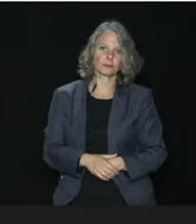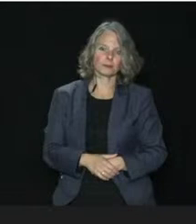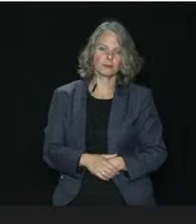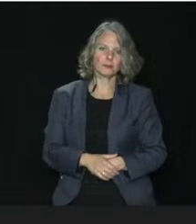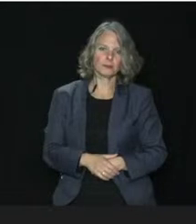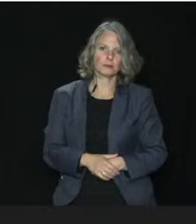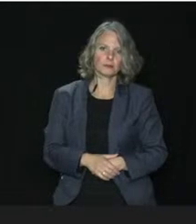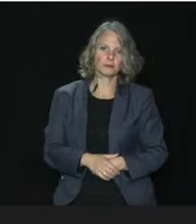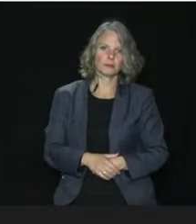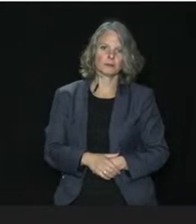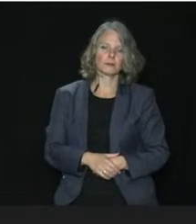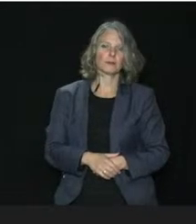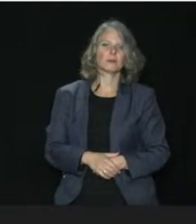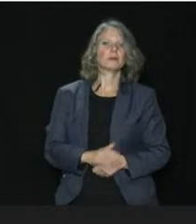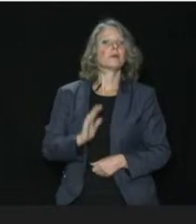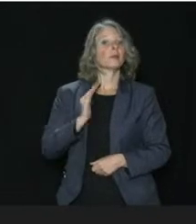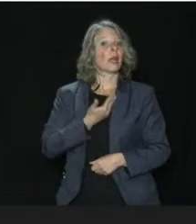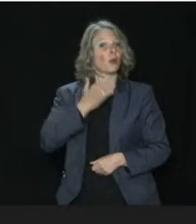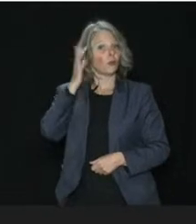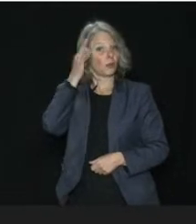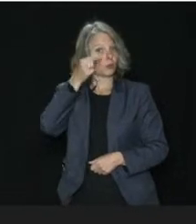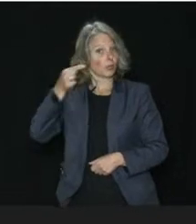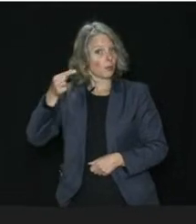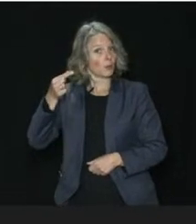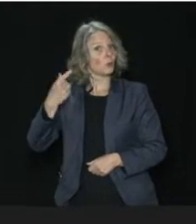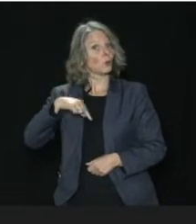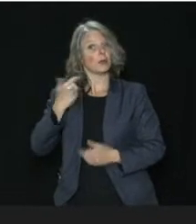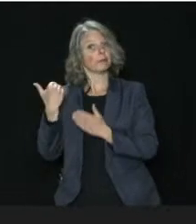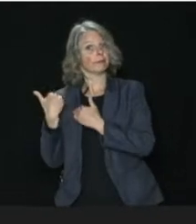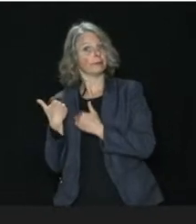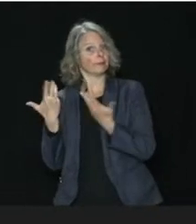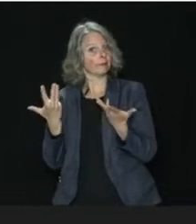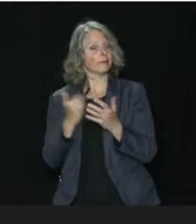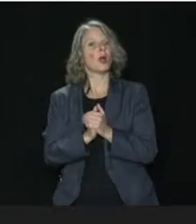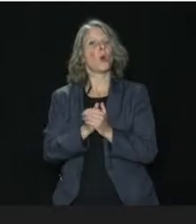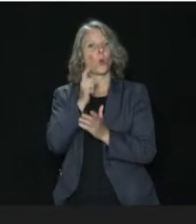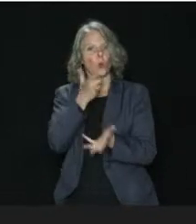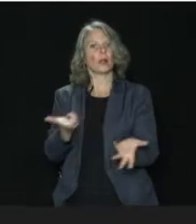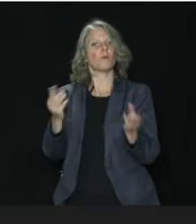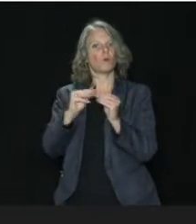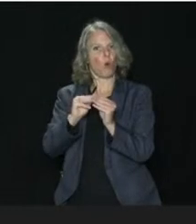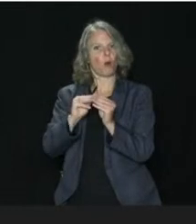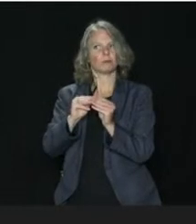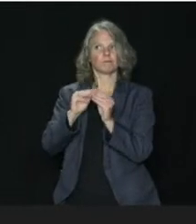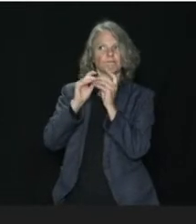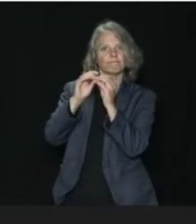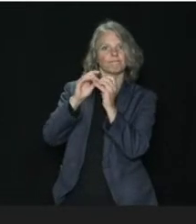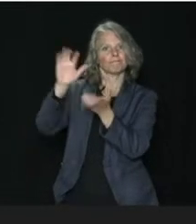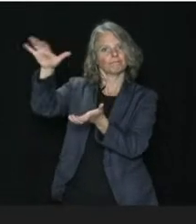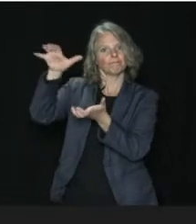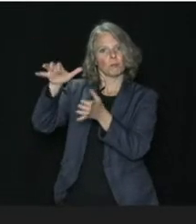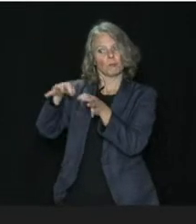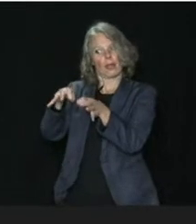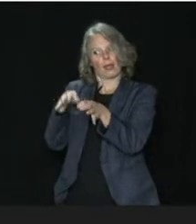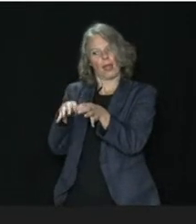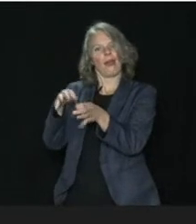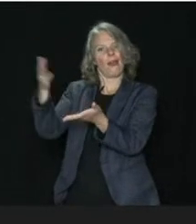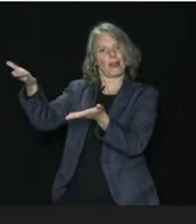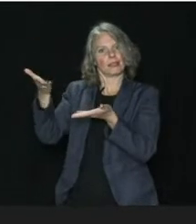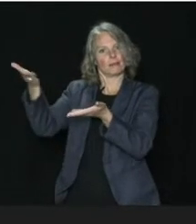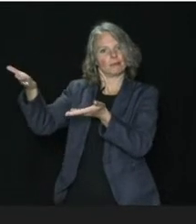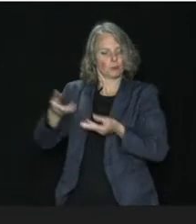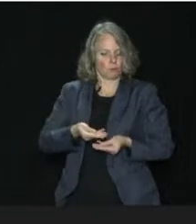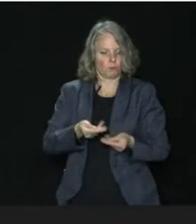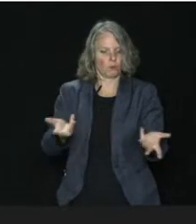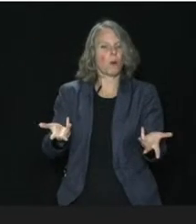For our government's part, we will continue our efforts to get vaccines into the country as quickly as